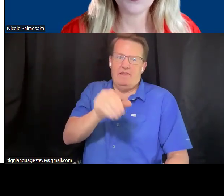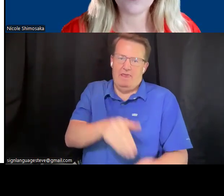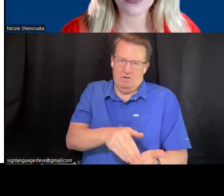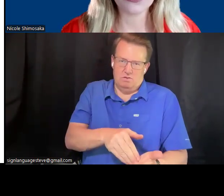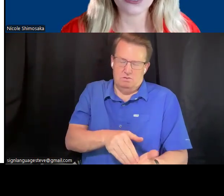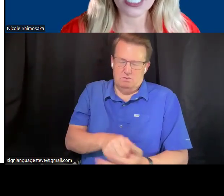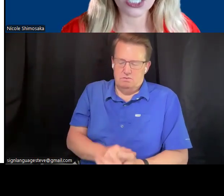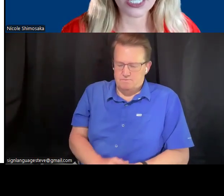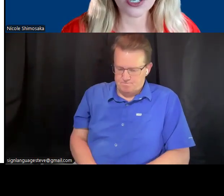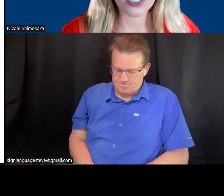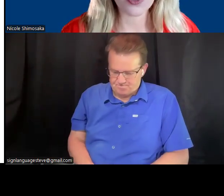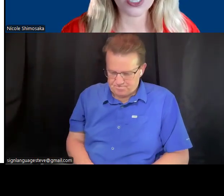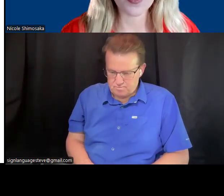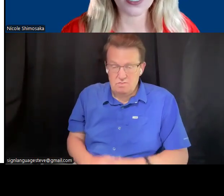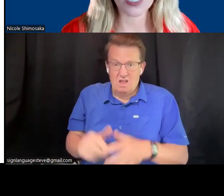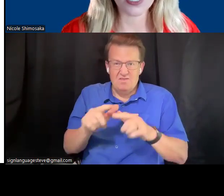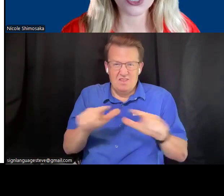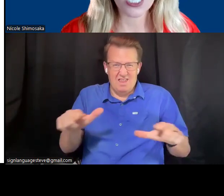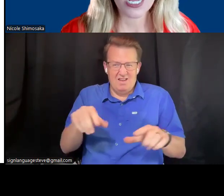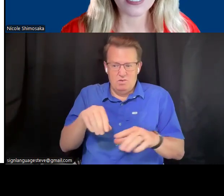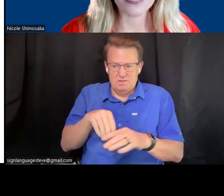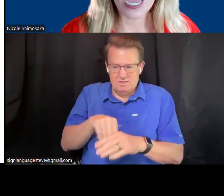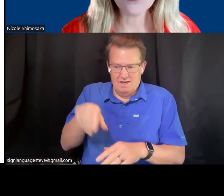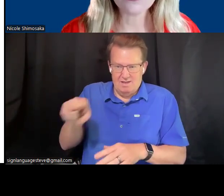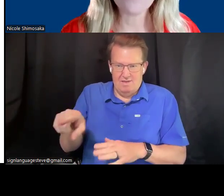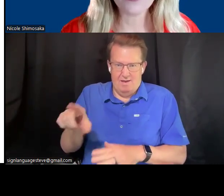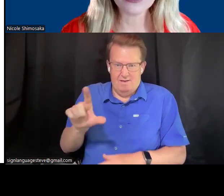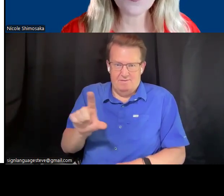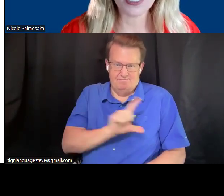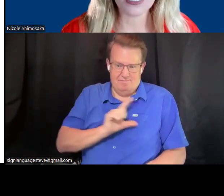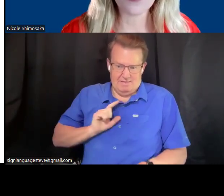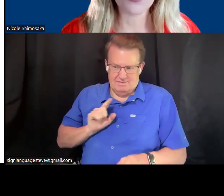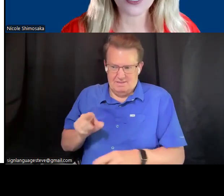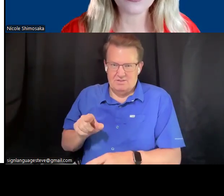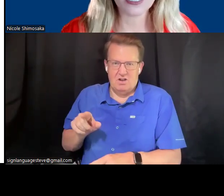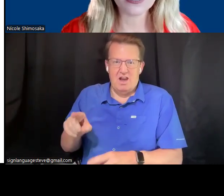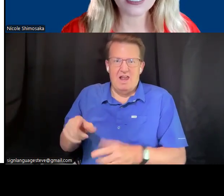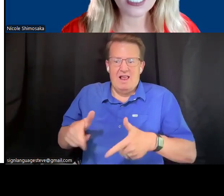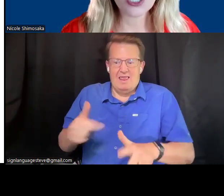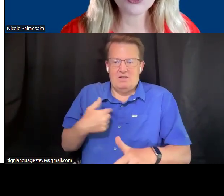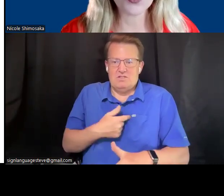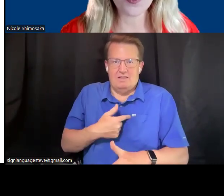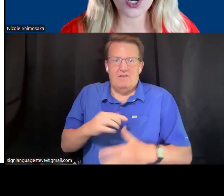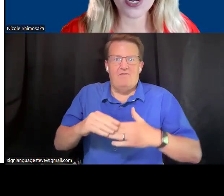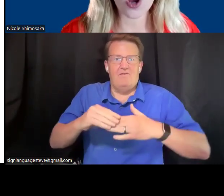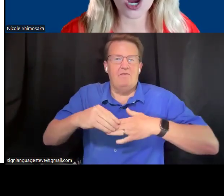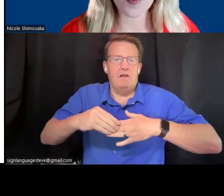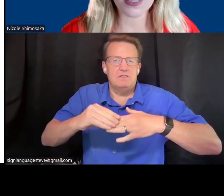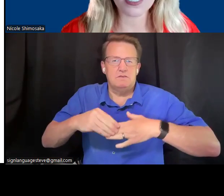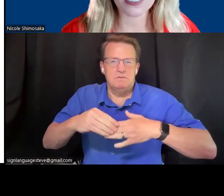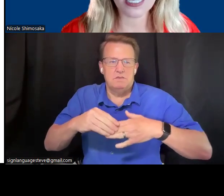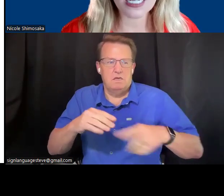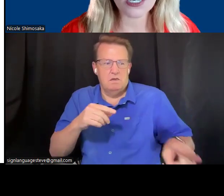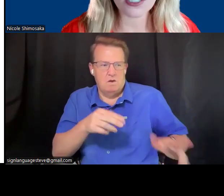was provided to the legislature in the trailer bill language allows flexibility for us to continue to review and augment